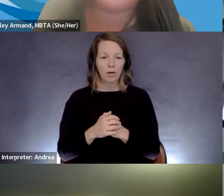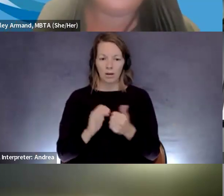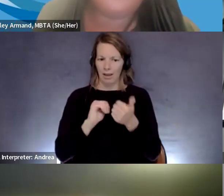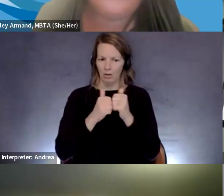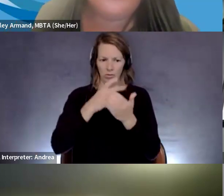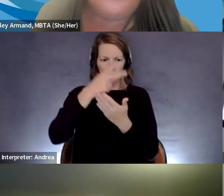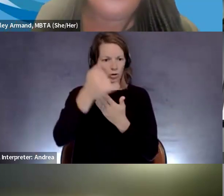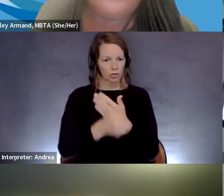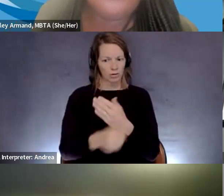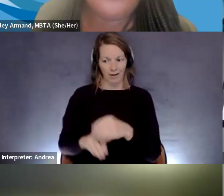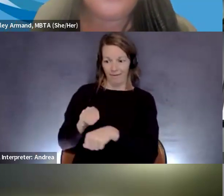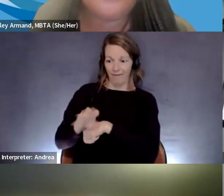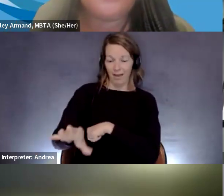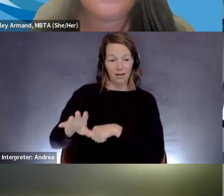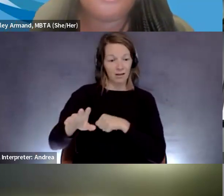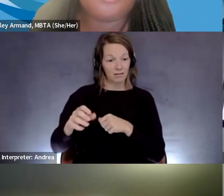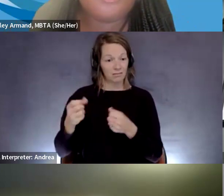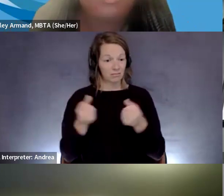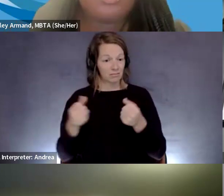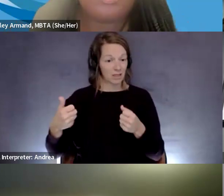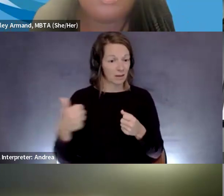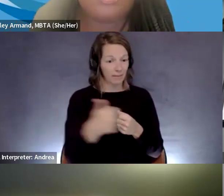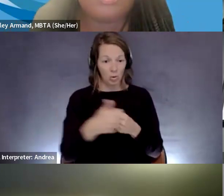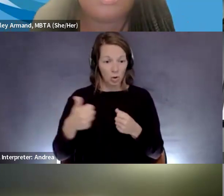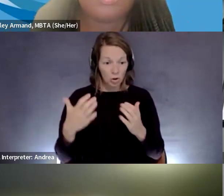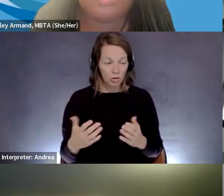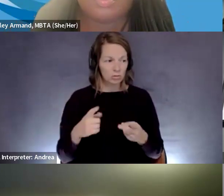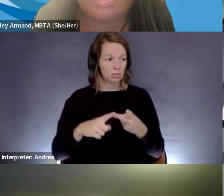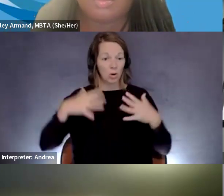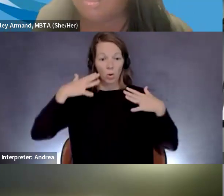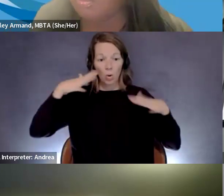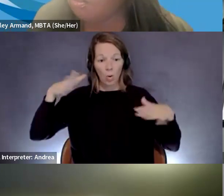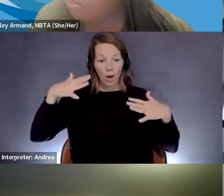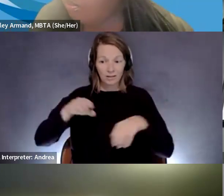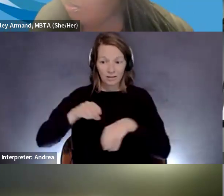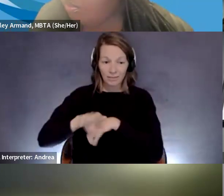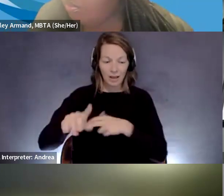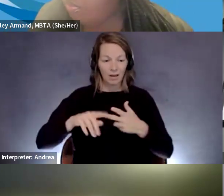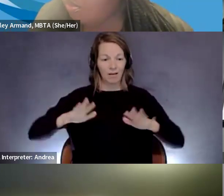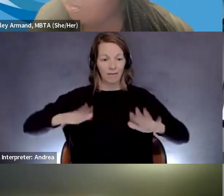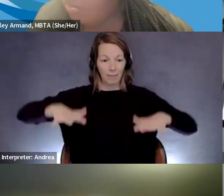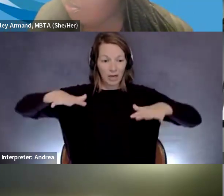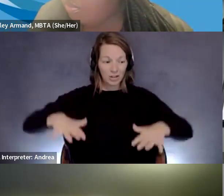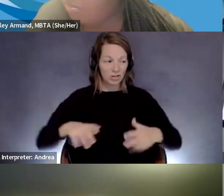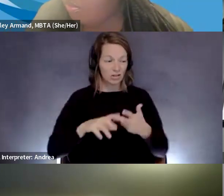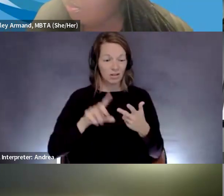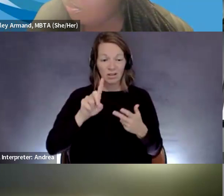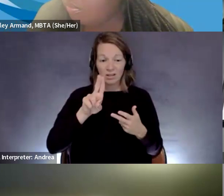project like this affect commuters? What about the noise impact, the vibration impact,